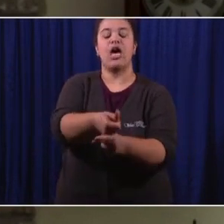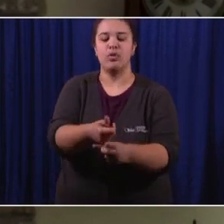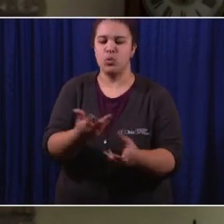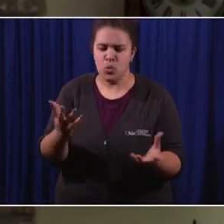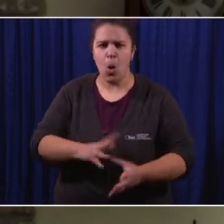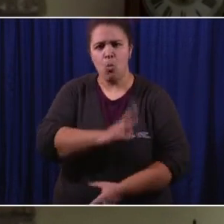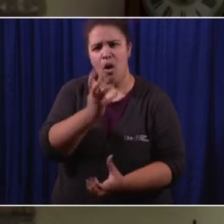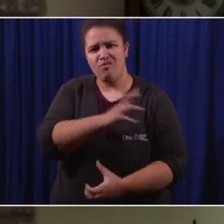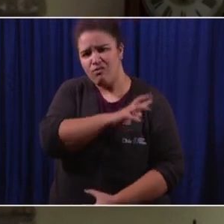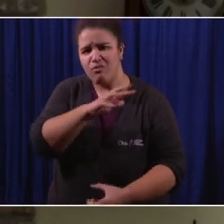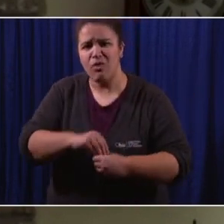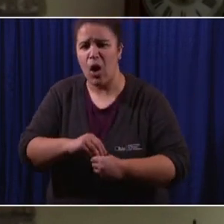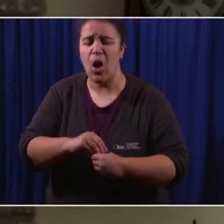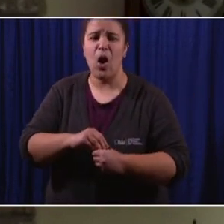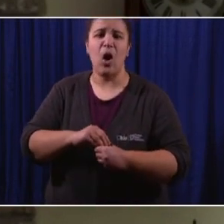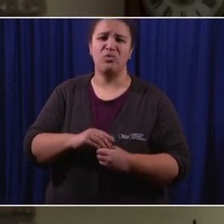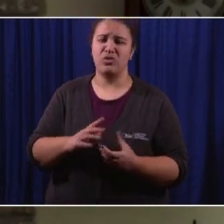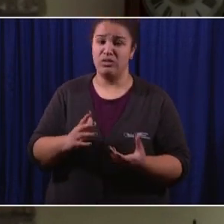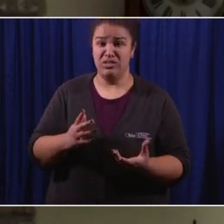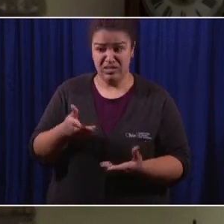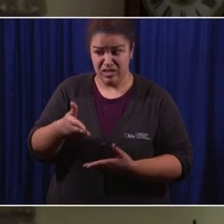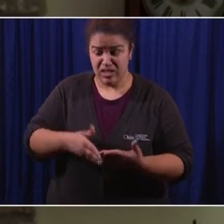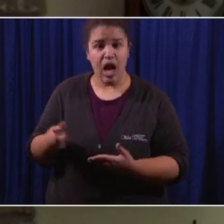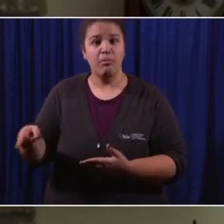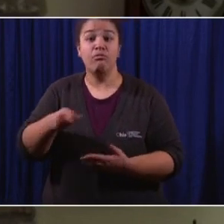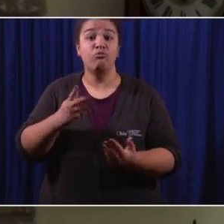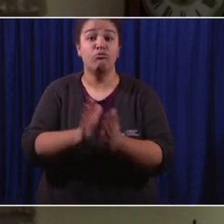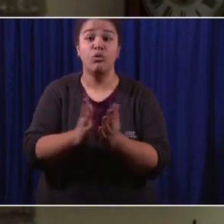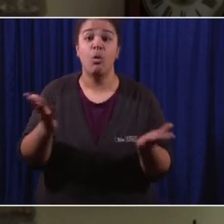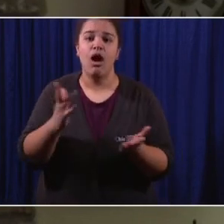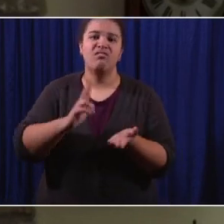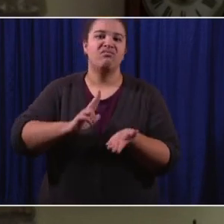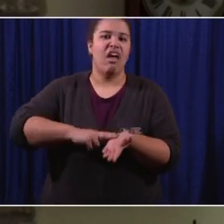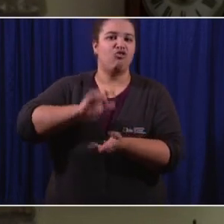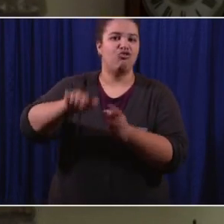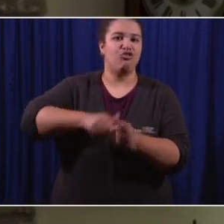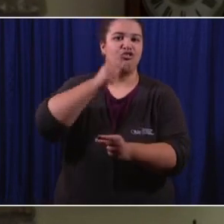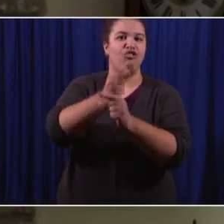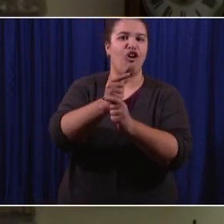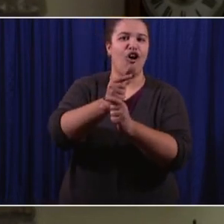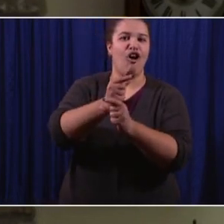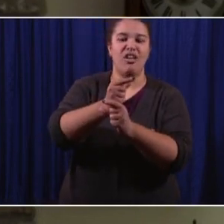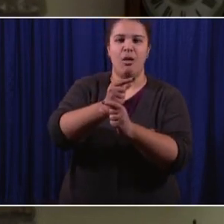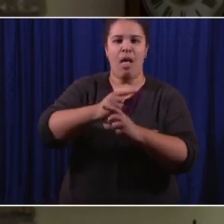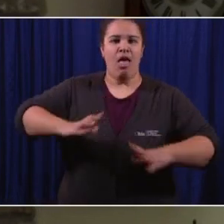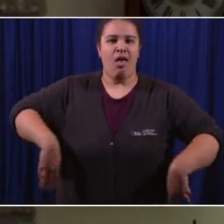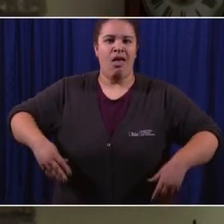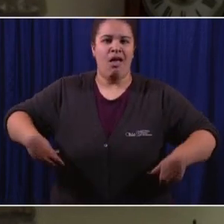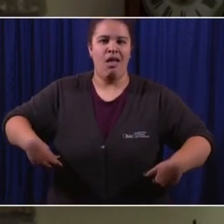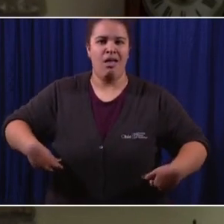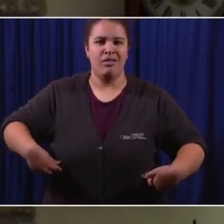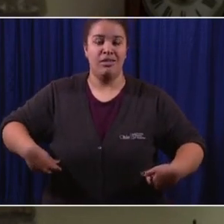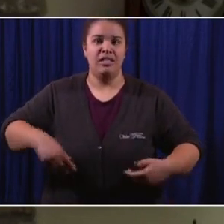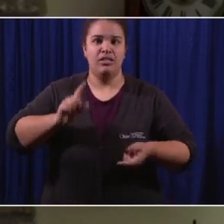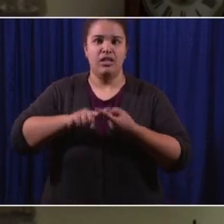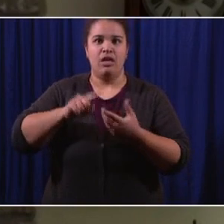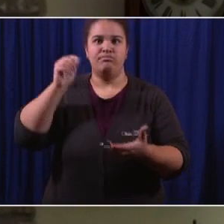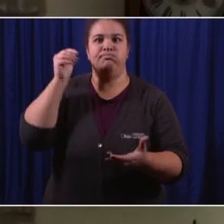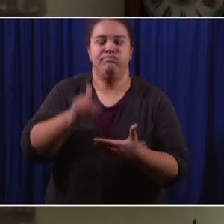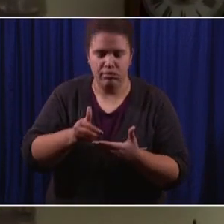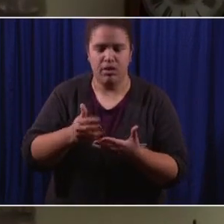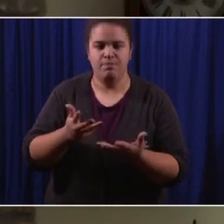to send in the National Guard at some of those facilities that they weren't sent into beforehand.